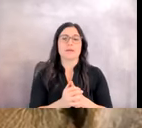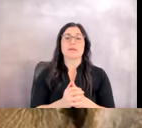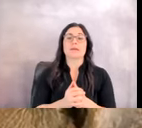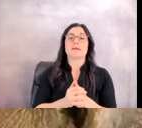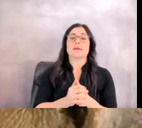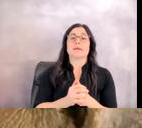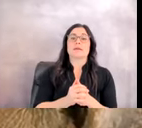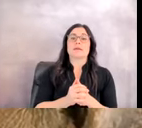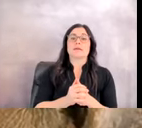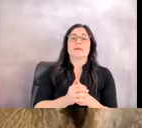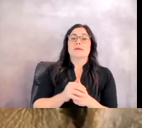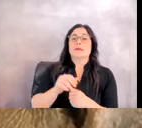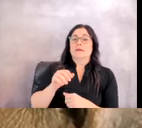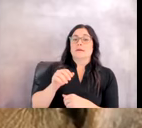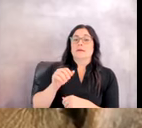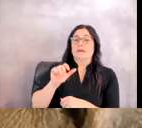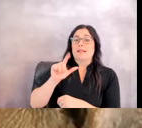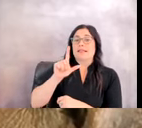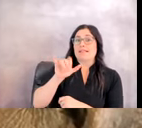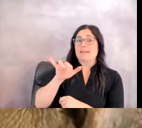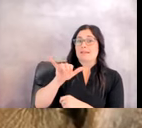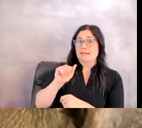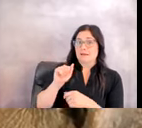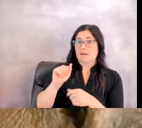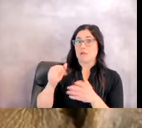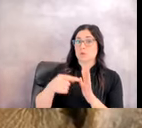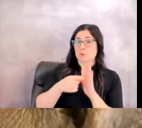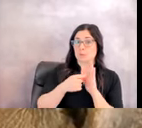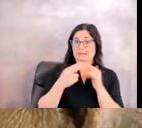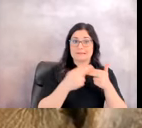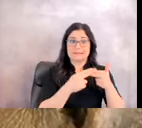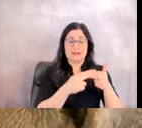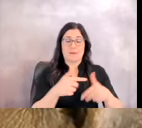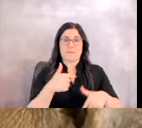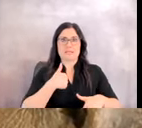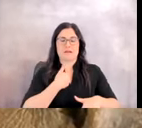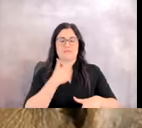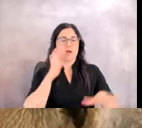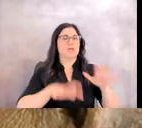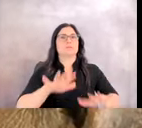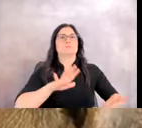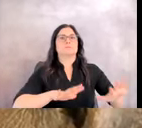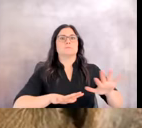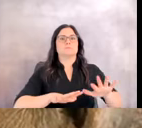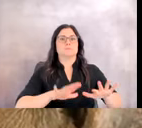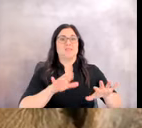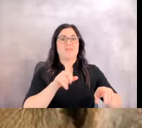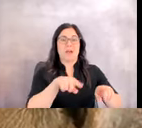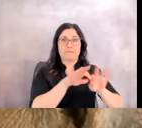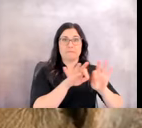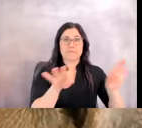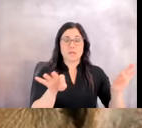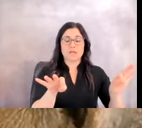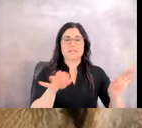when Lydia first showed us this slide, I had a visceral reaction to that line. And